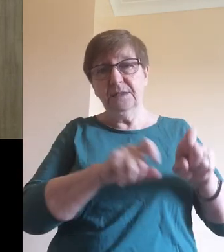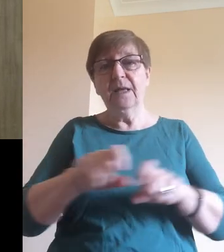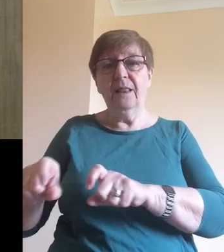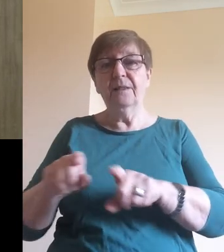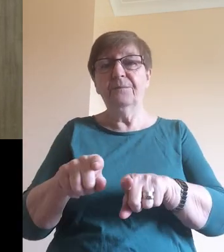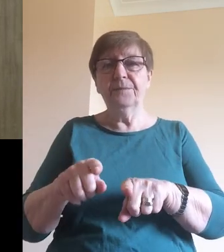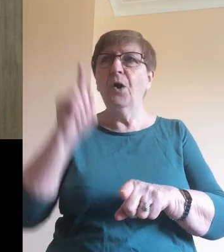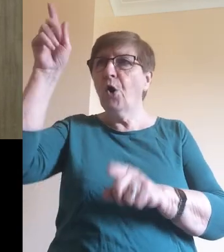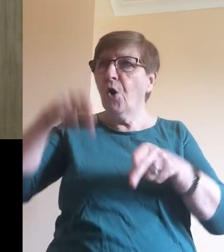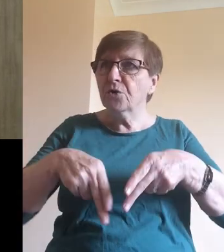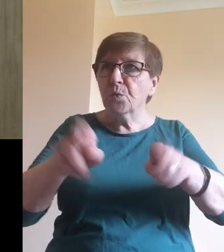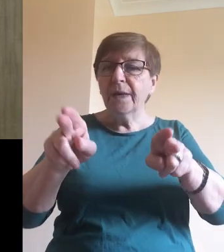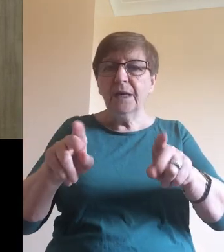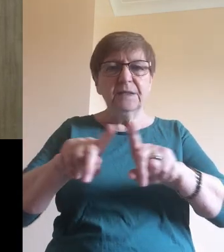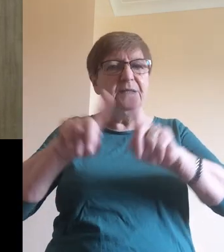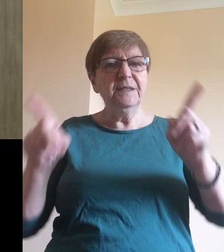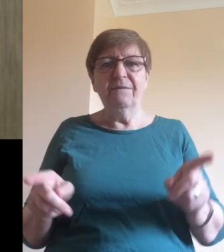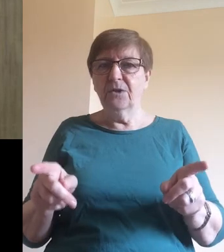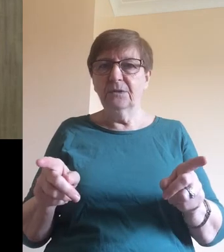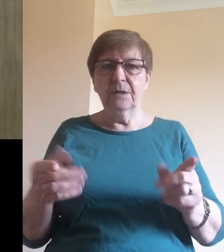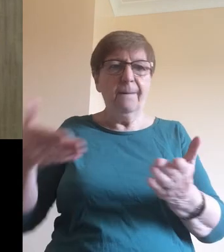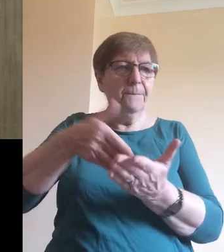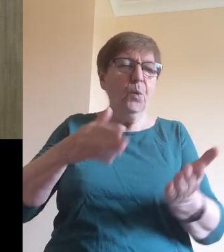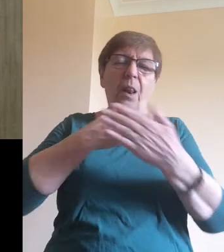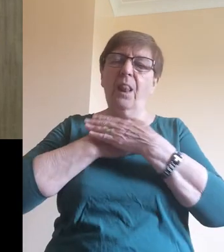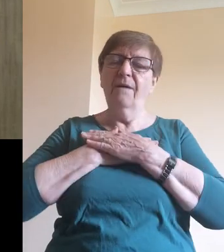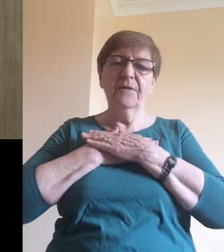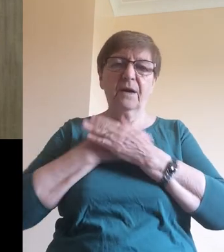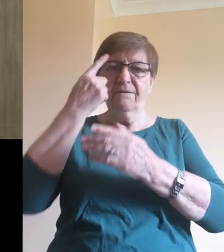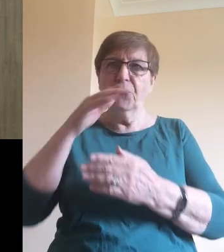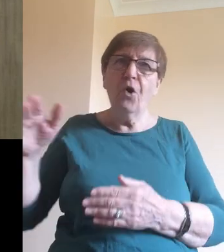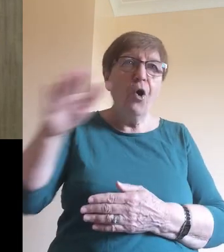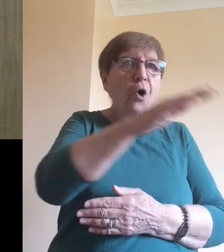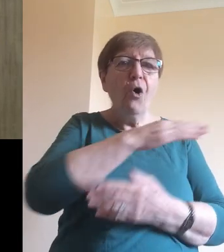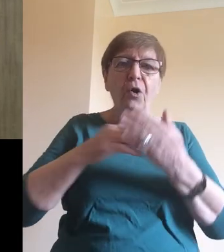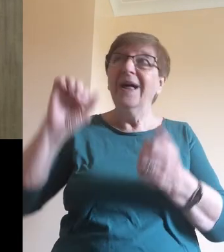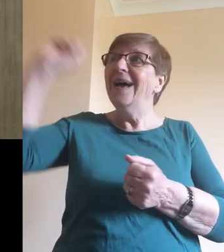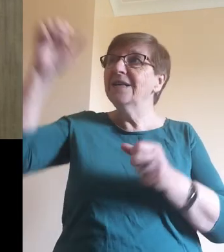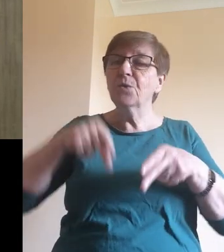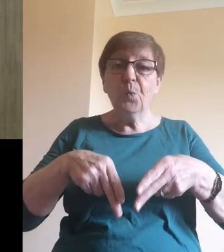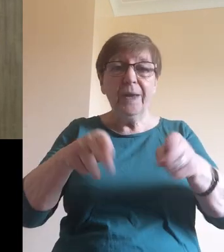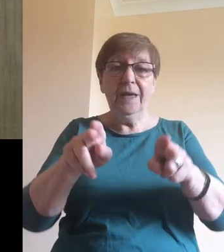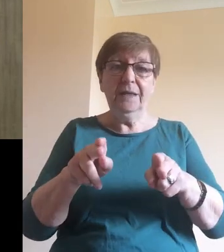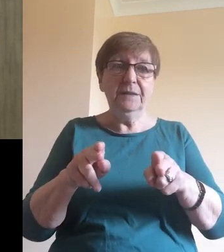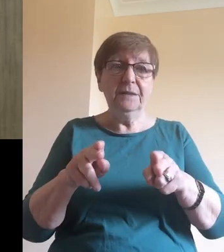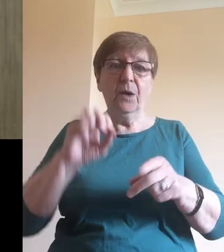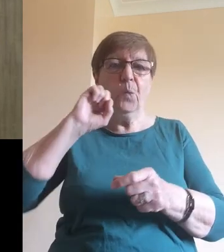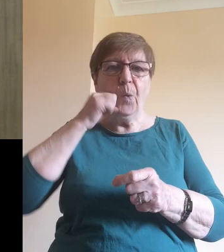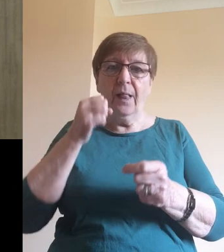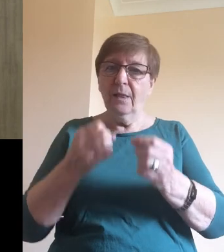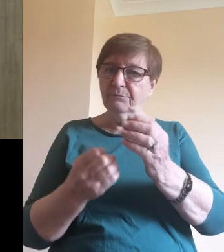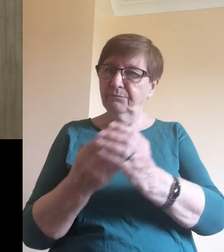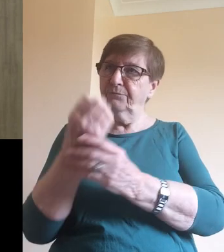God's ways are different and more loving for all. And his ways and his word, verses 10 and 11 tell us, will bear